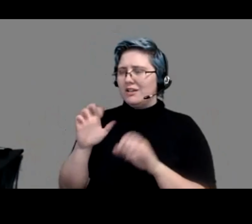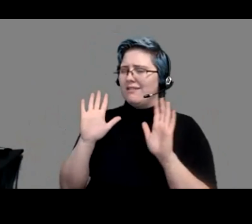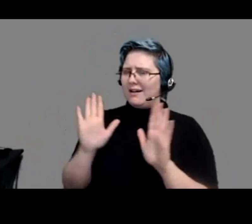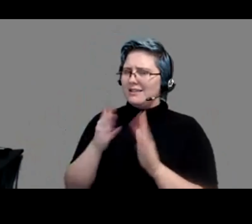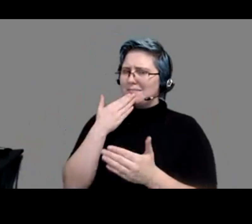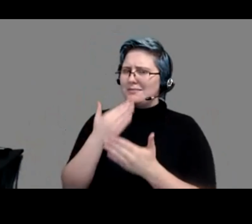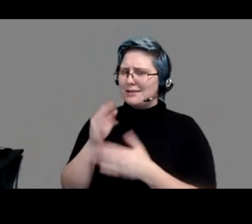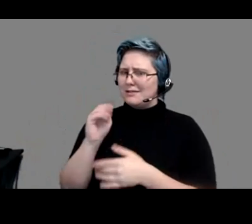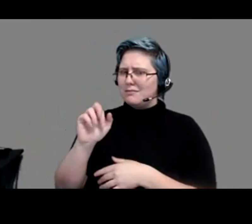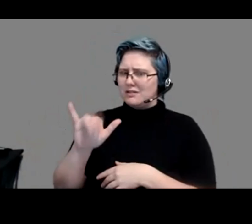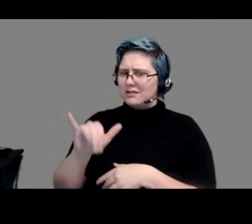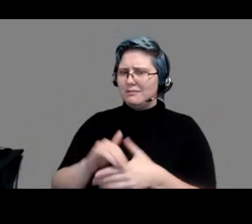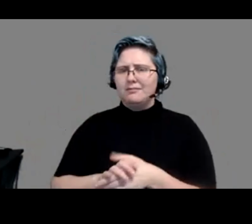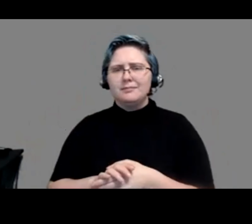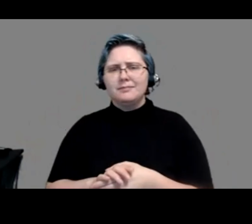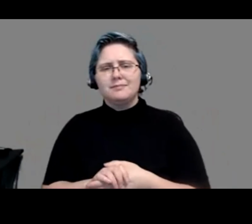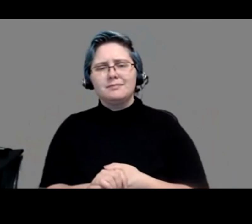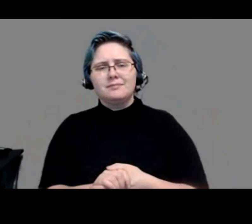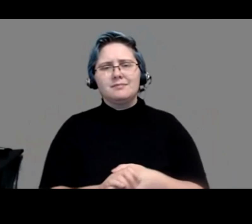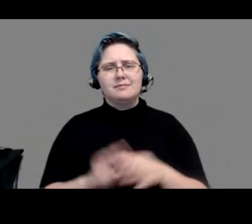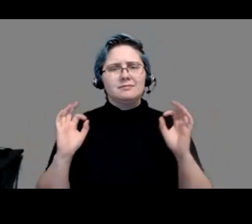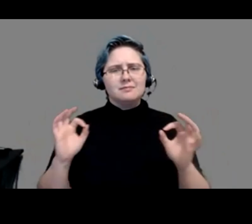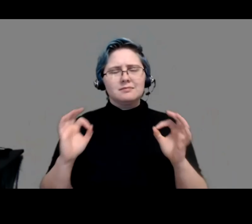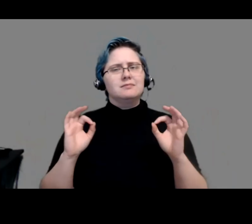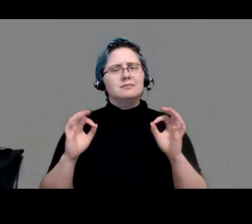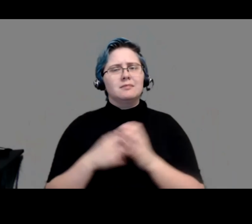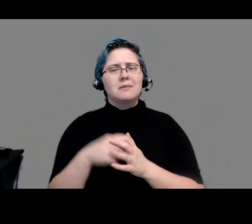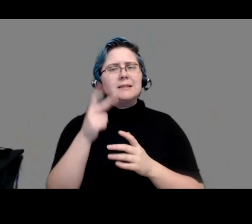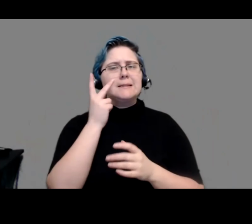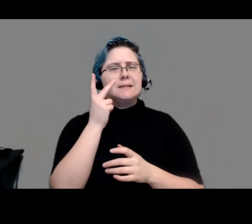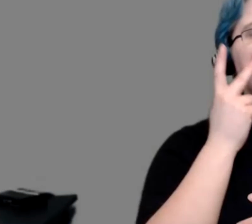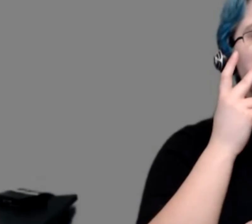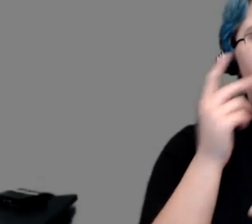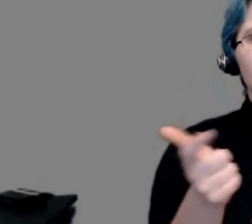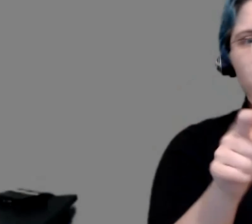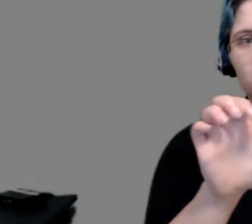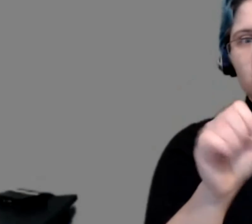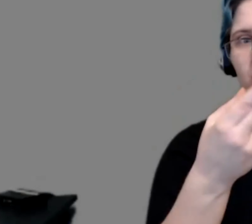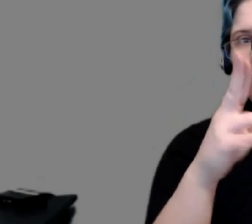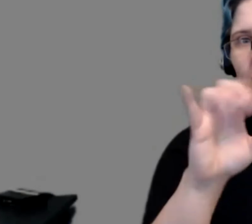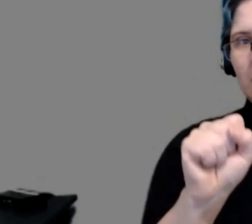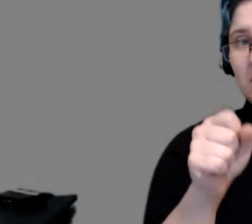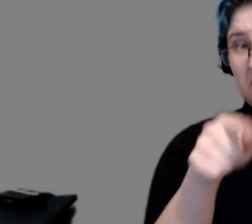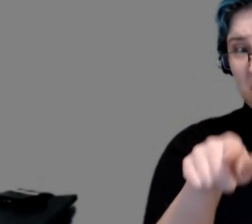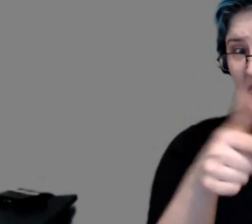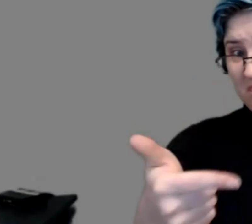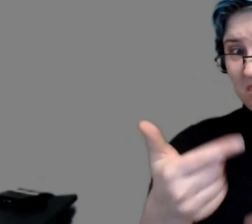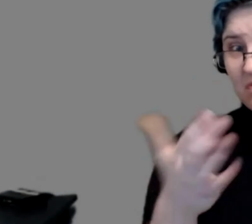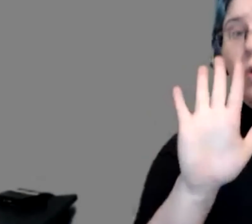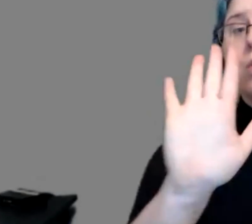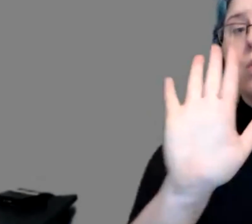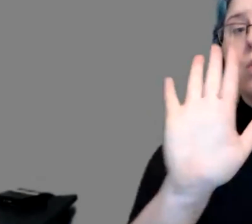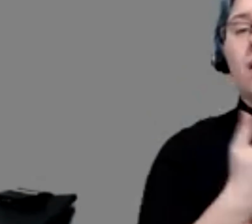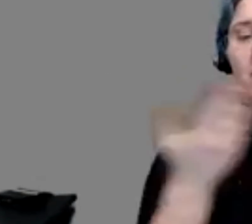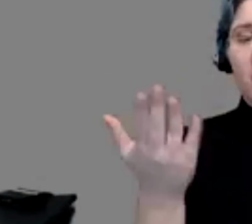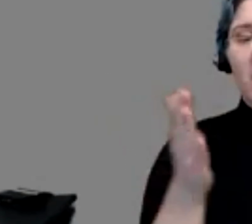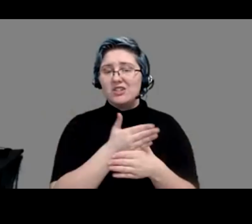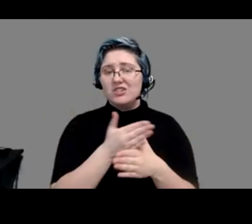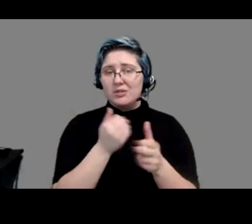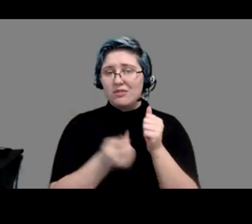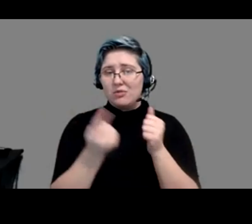you. All right, let's see. Chris, how would you like to be next? What's your one thing you want to share with